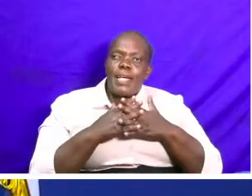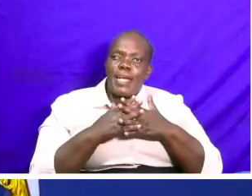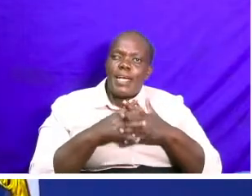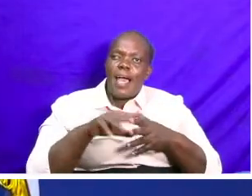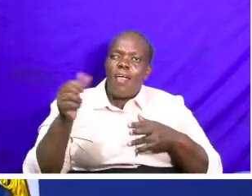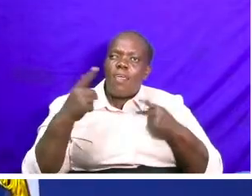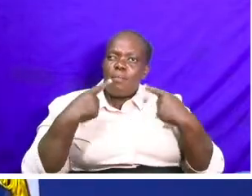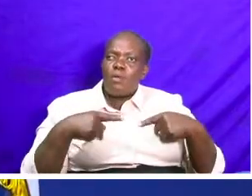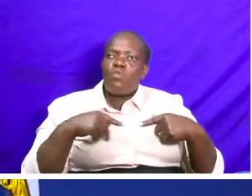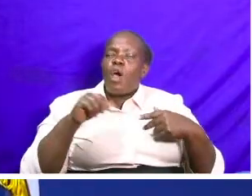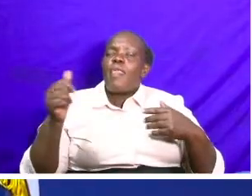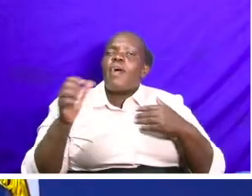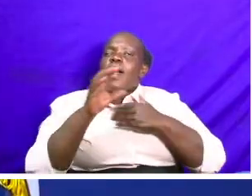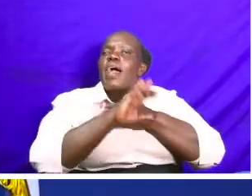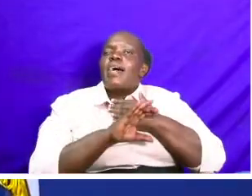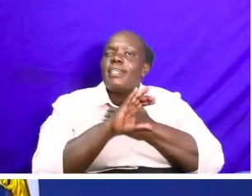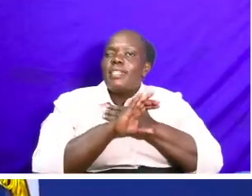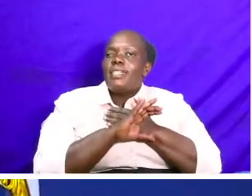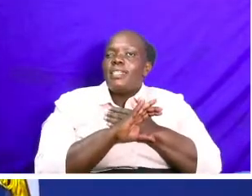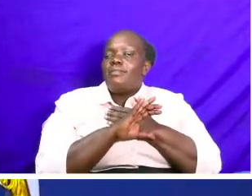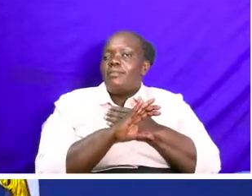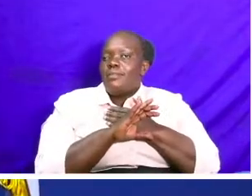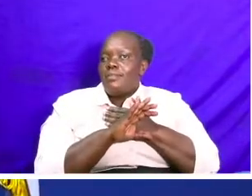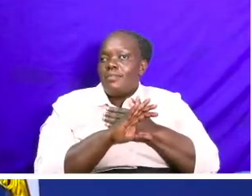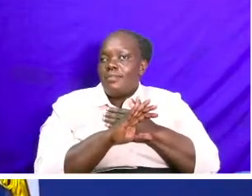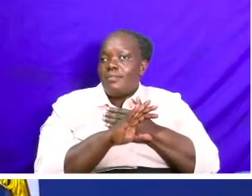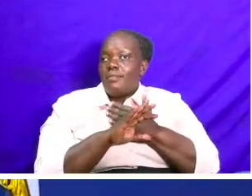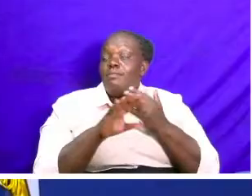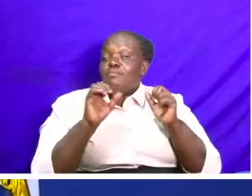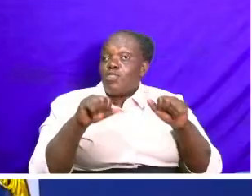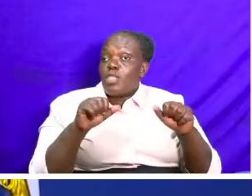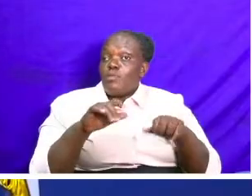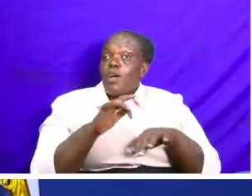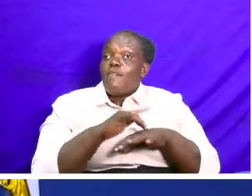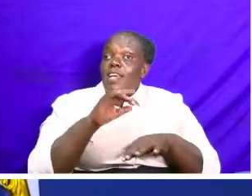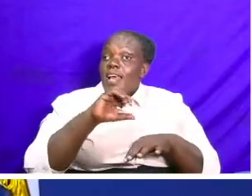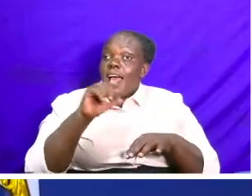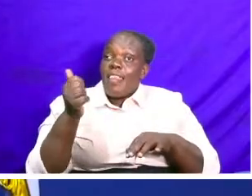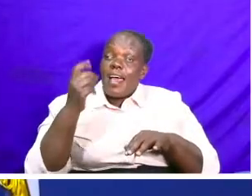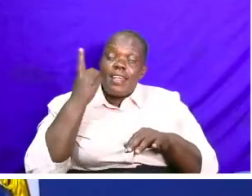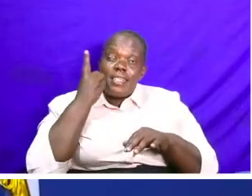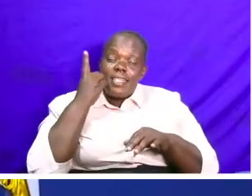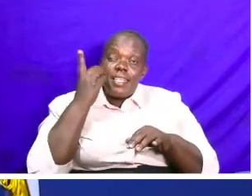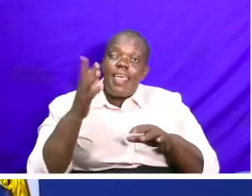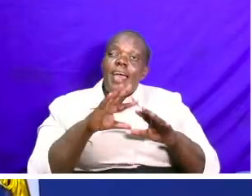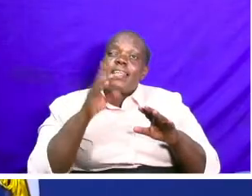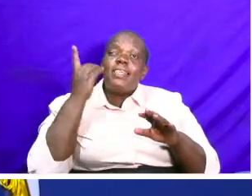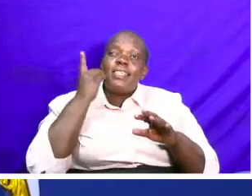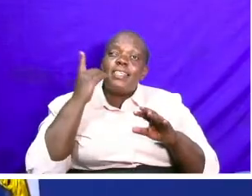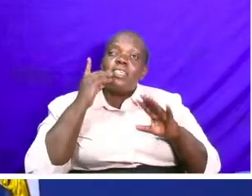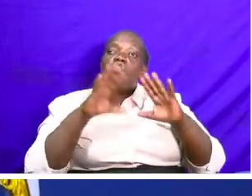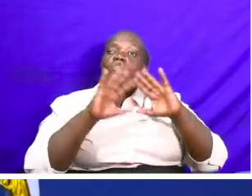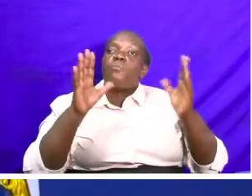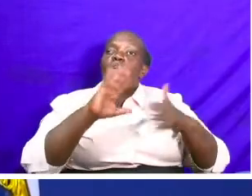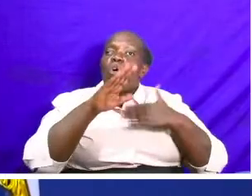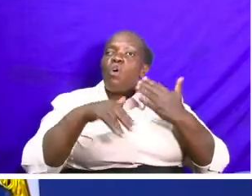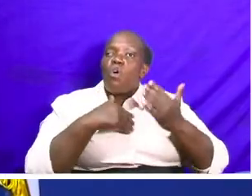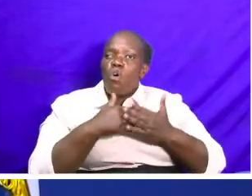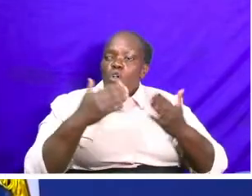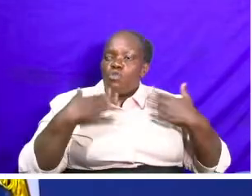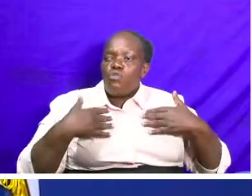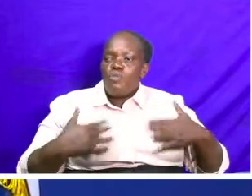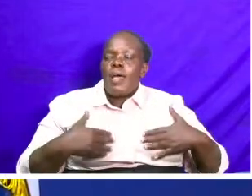other people from other countries, may be affected by a certain disease. Diseases are global, and we must all, as human